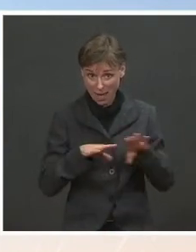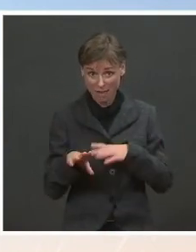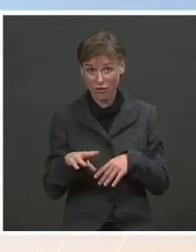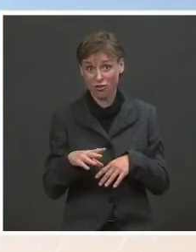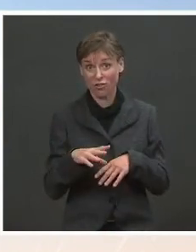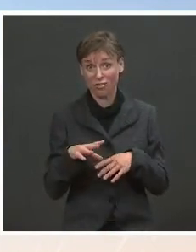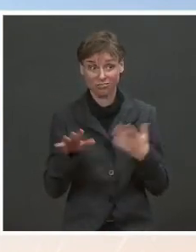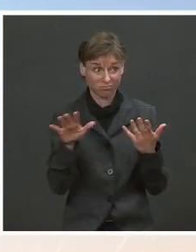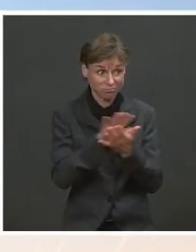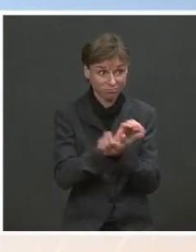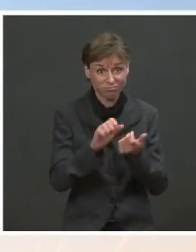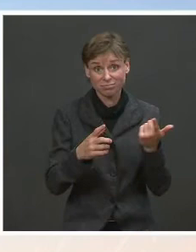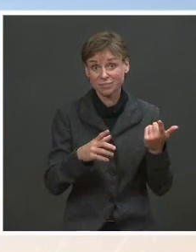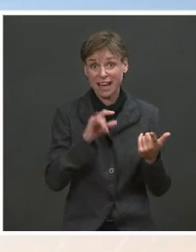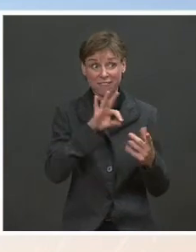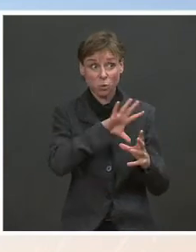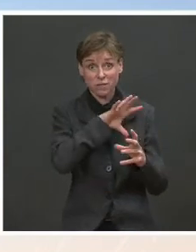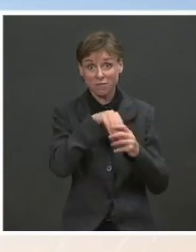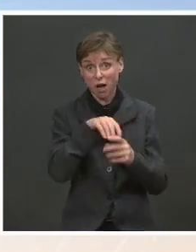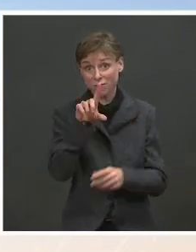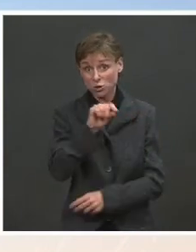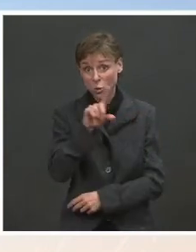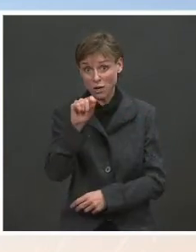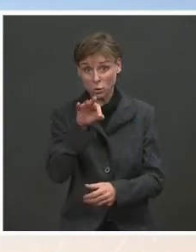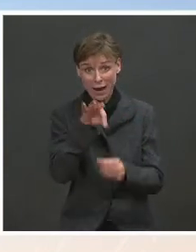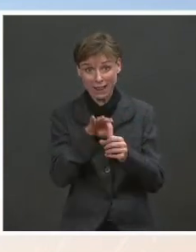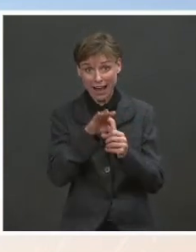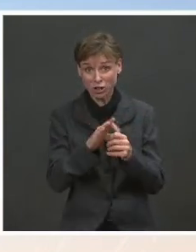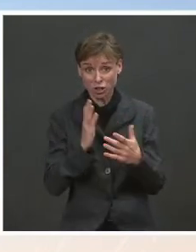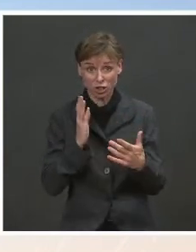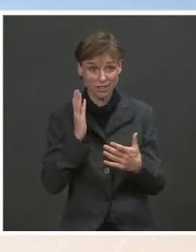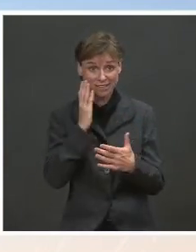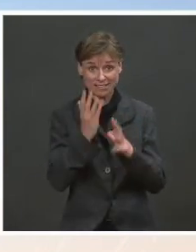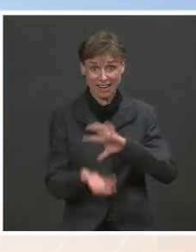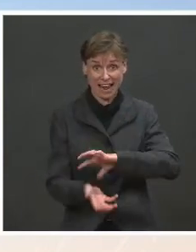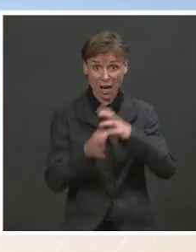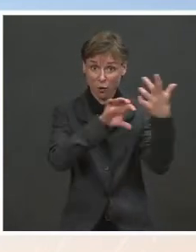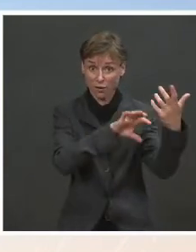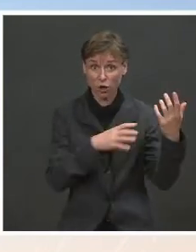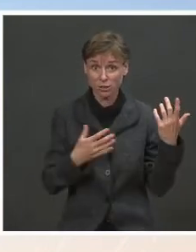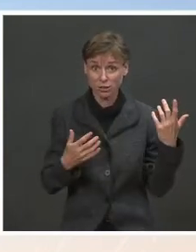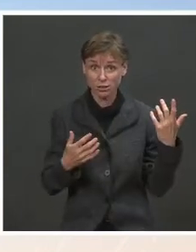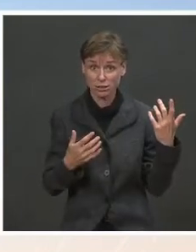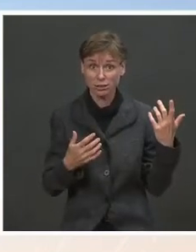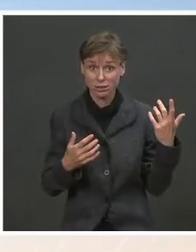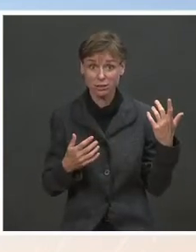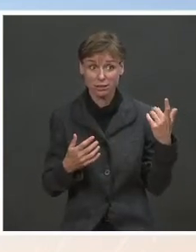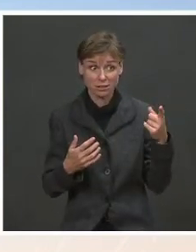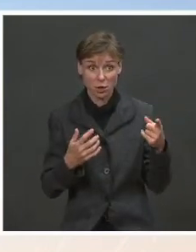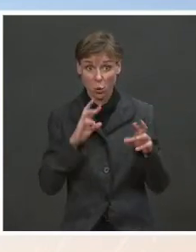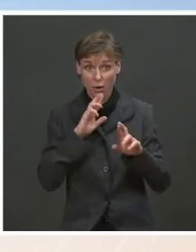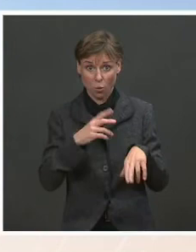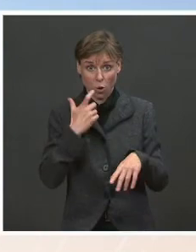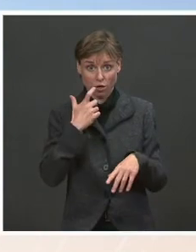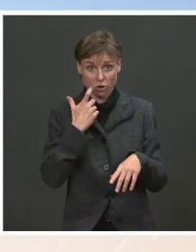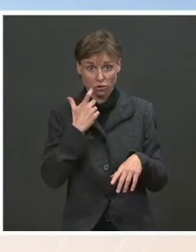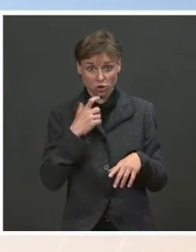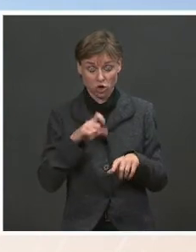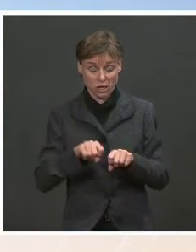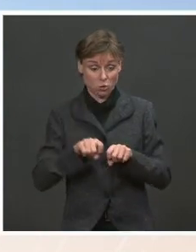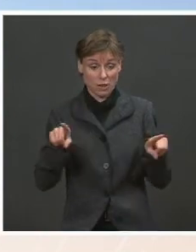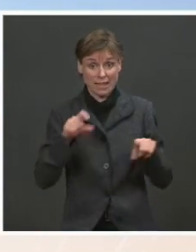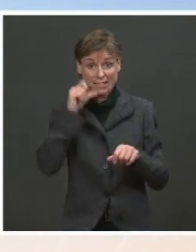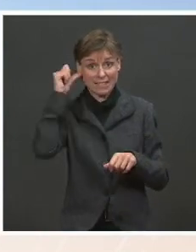2020 intervention in the 2020 election interference, a report obviously released just yesterday, their involvement